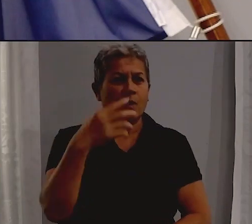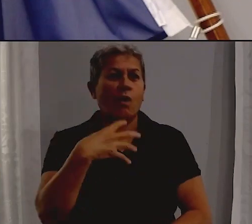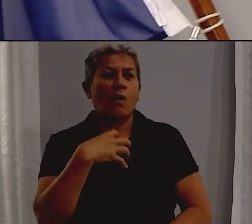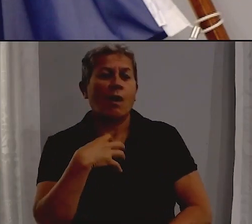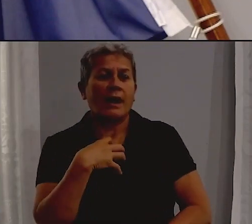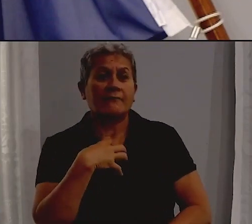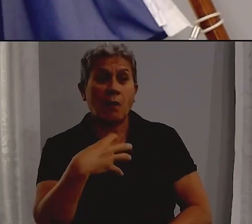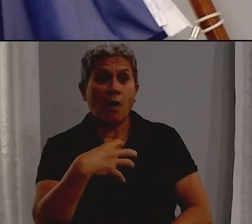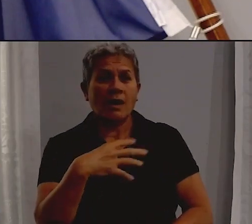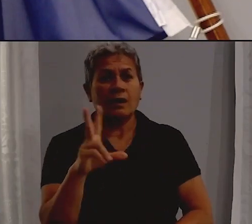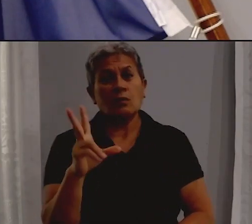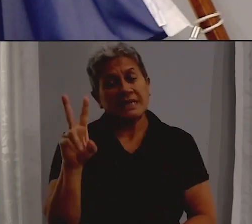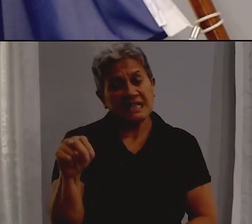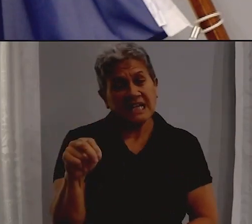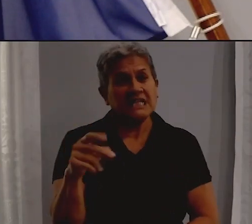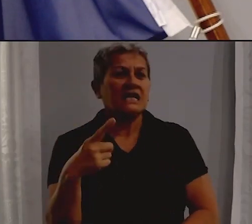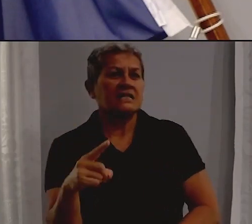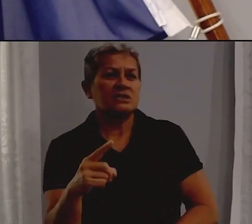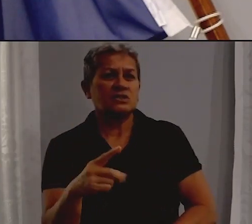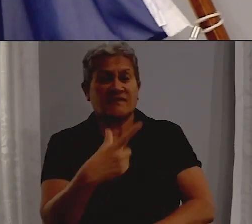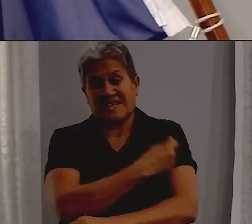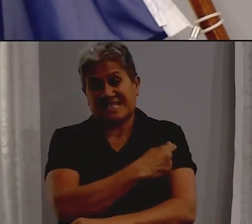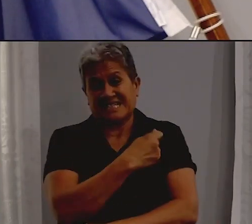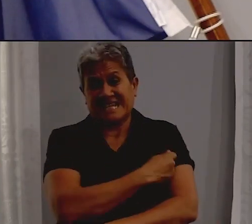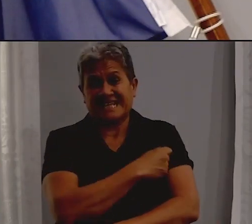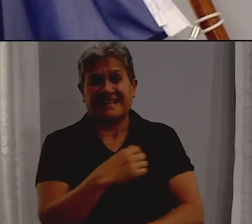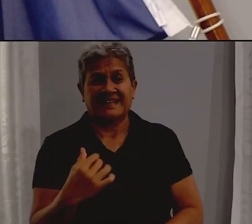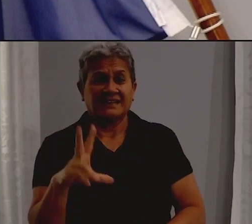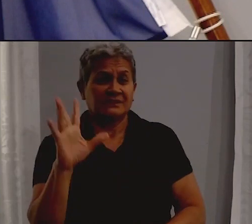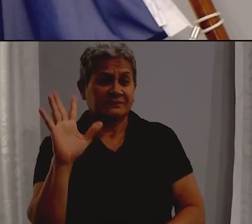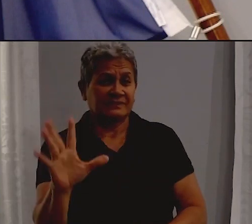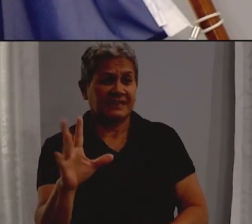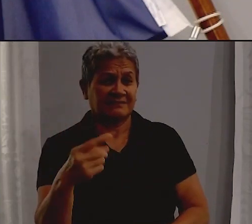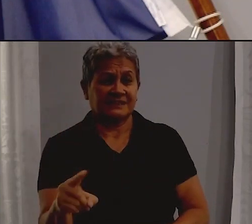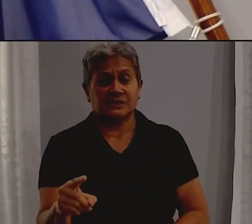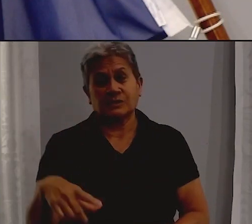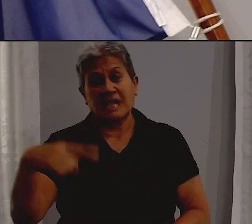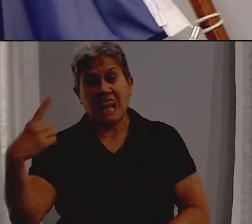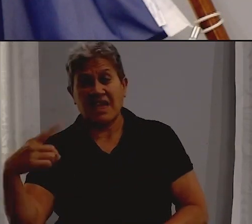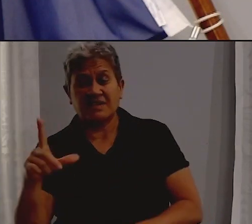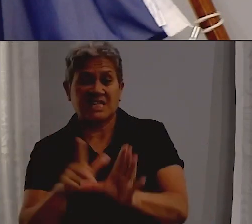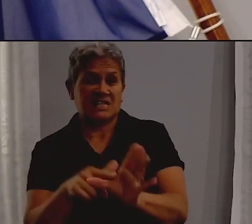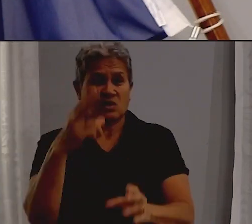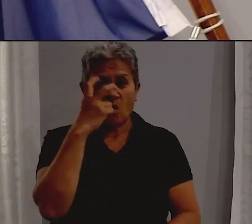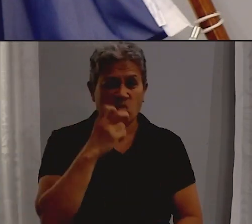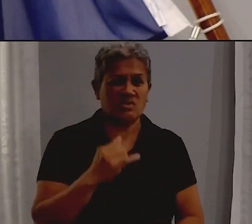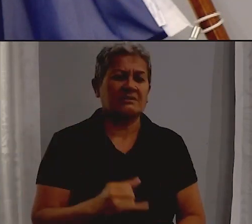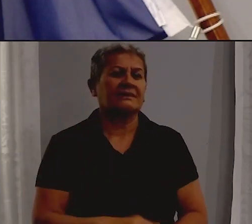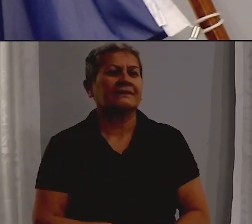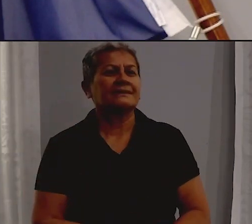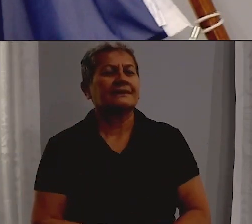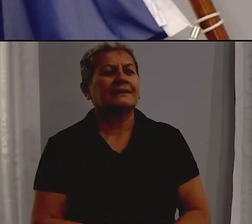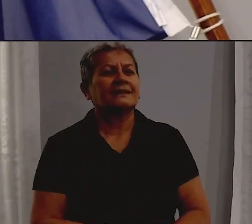5 to 11-year-olds as soon as the vaccine is cleared for that age group by MedSafe in New Zealand. Close